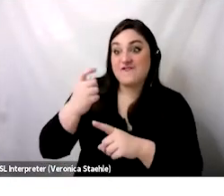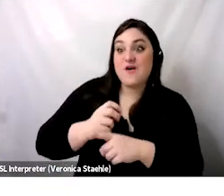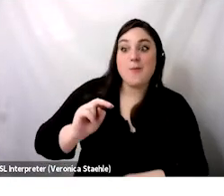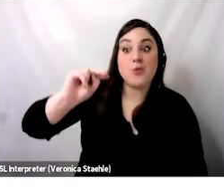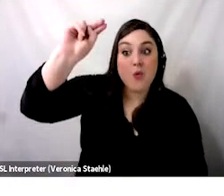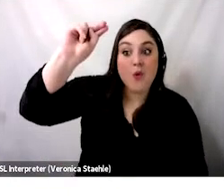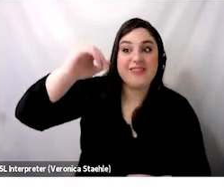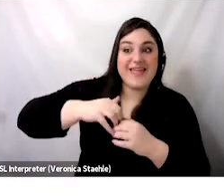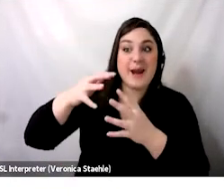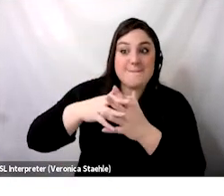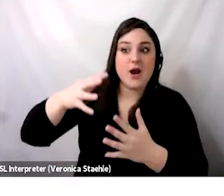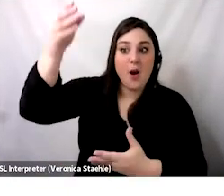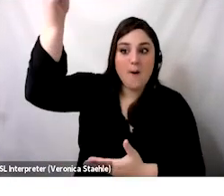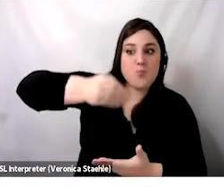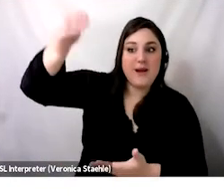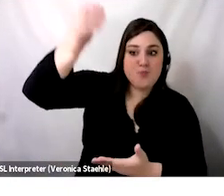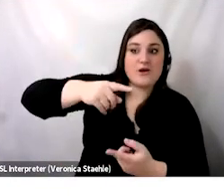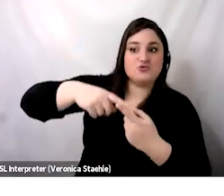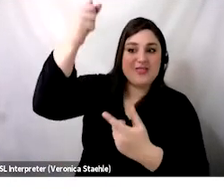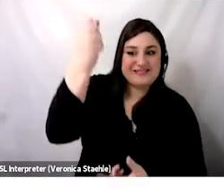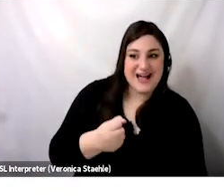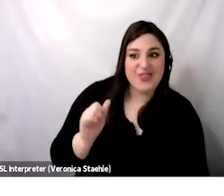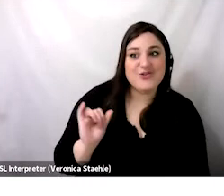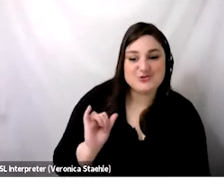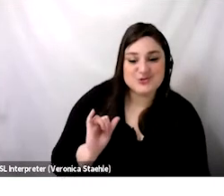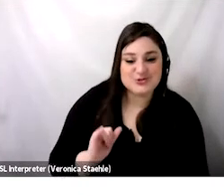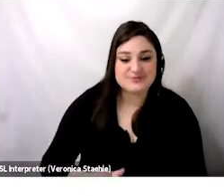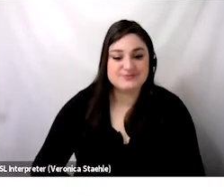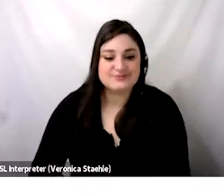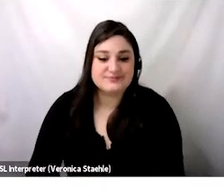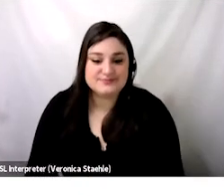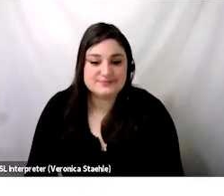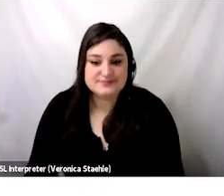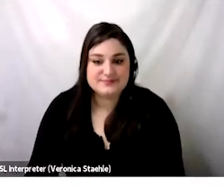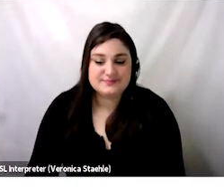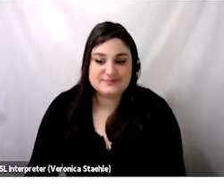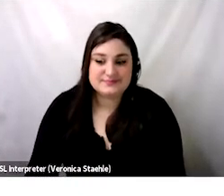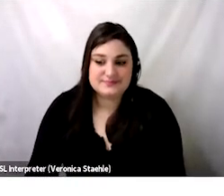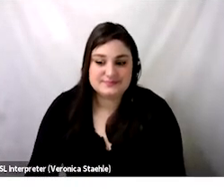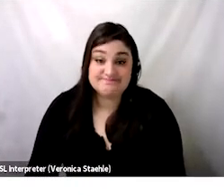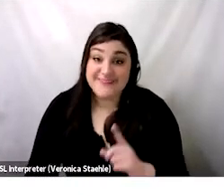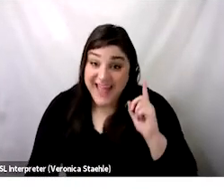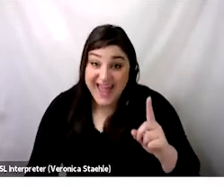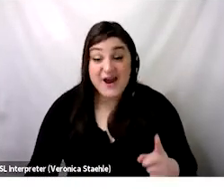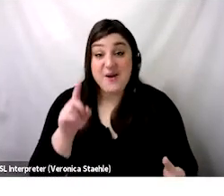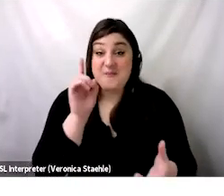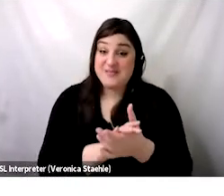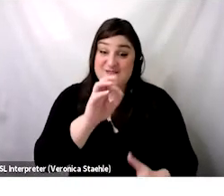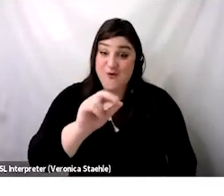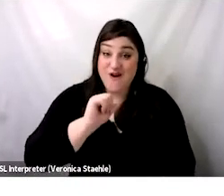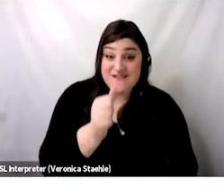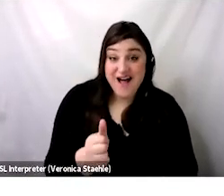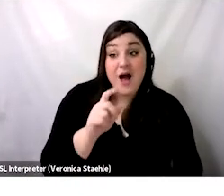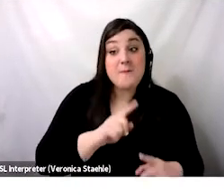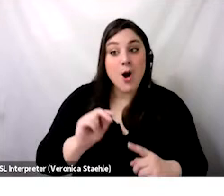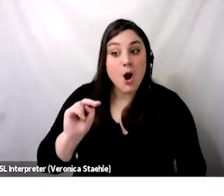movement in the South. Yet it was the North, believe it or not, that had the dominance of